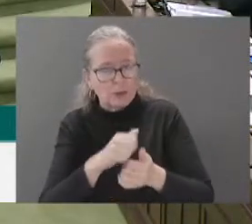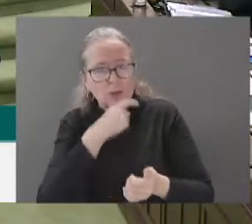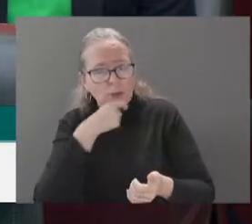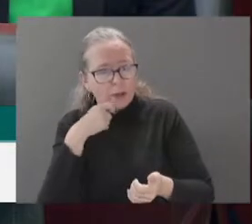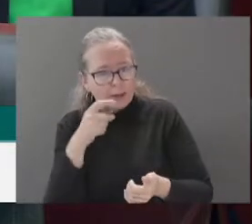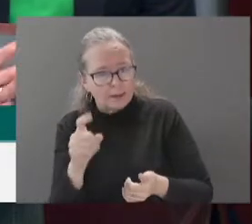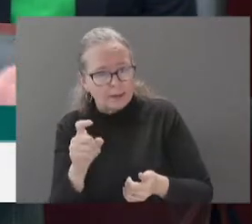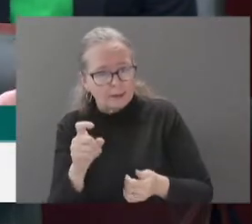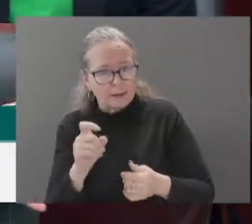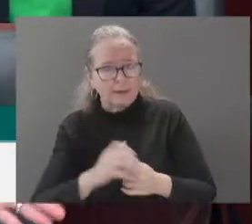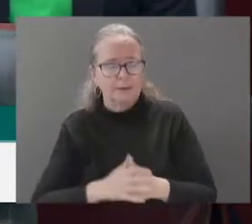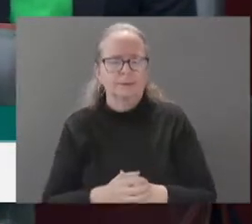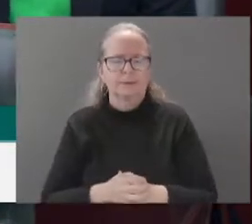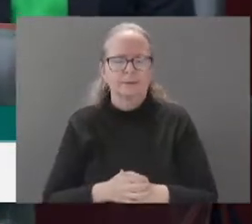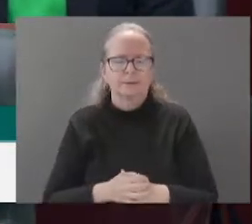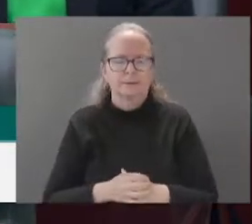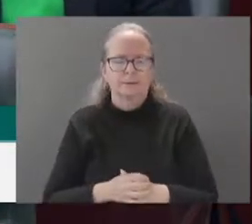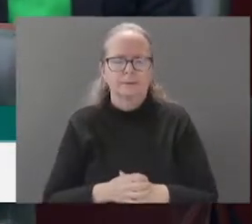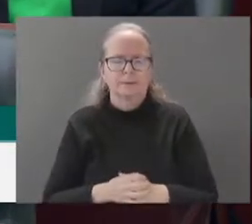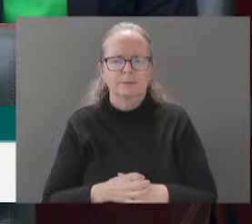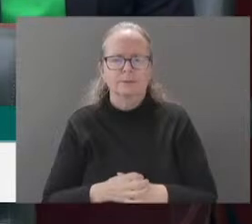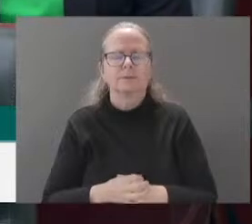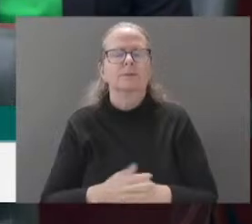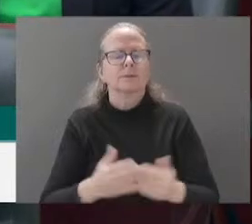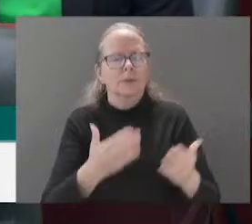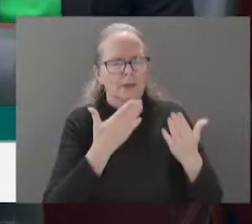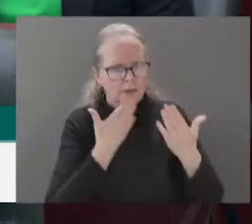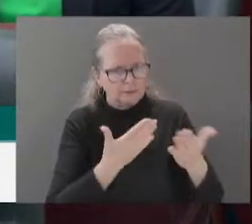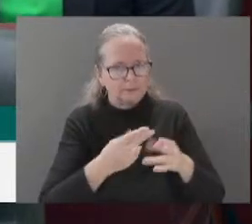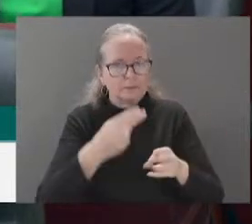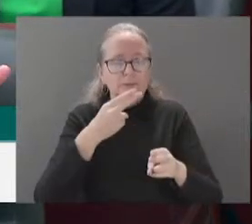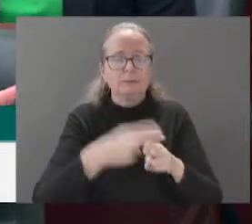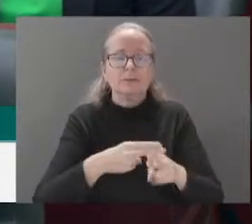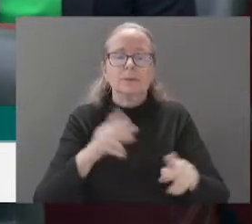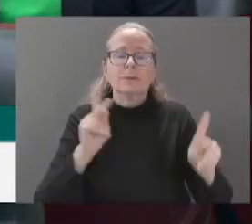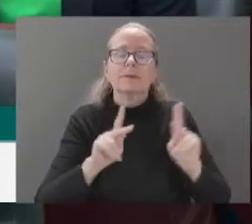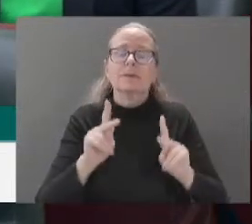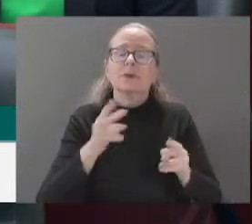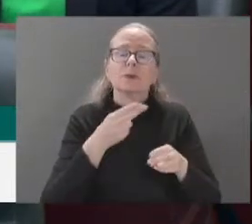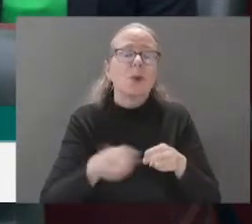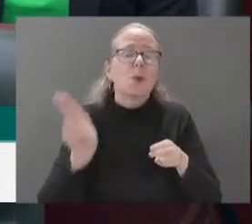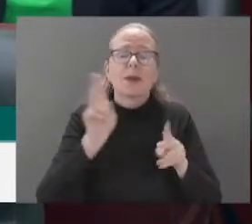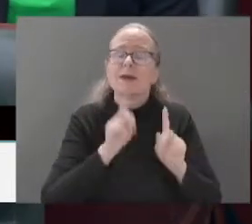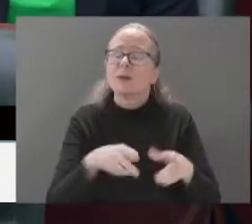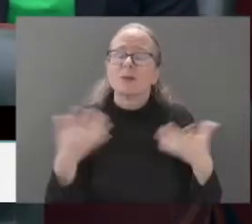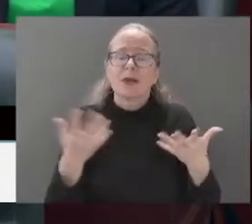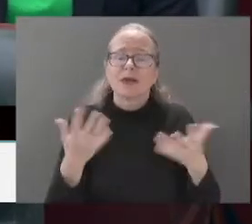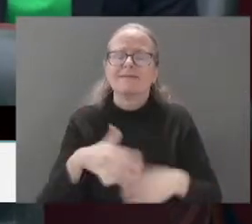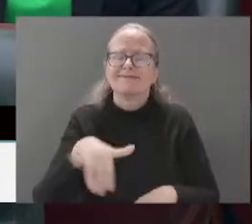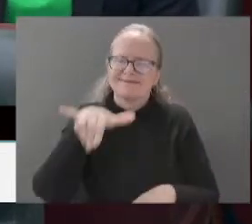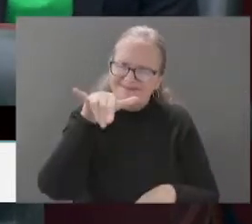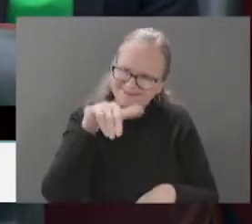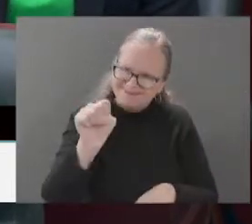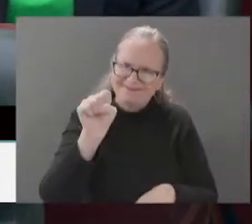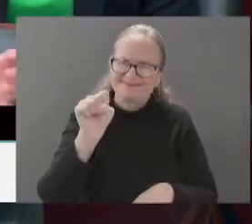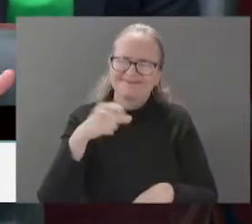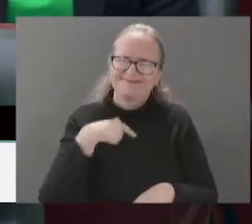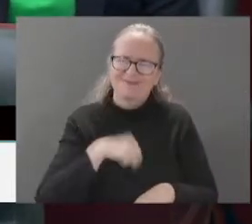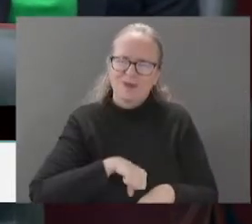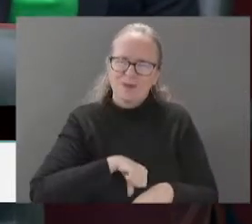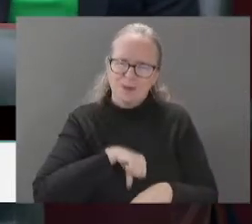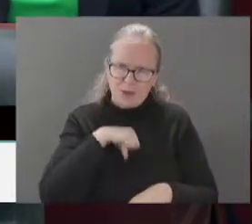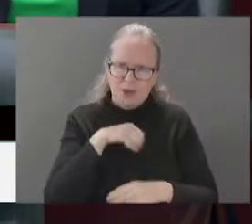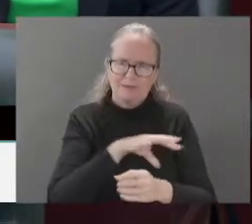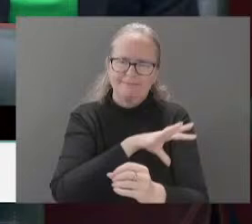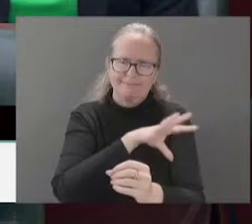thank you Mr Speaker speaker and the short answer is yes in fact I was proud to join uh the minister of environment and protected areas this morning uh in